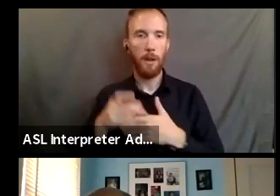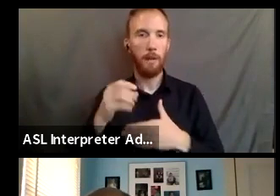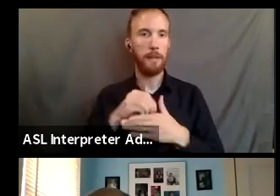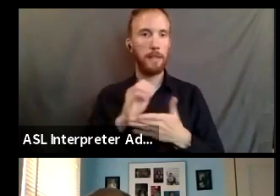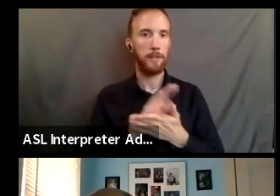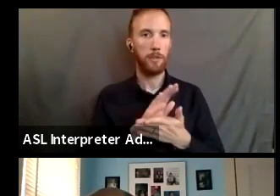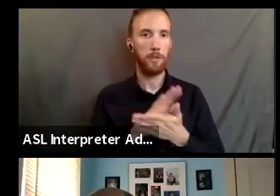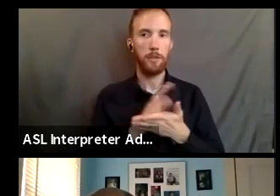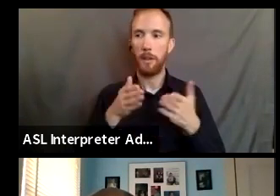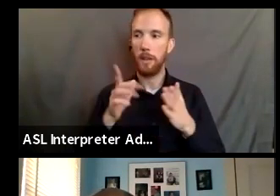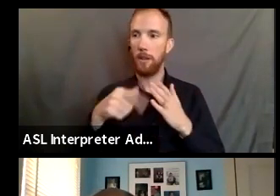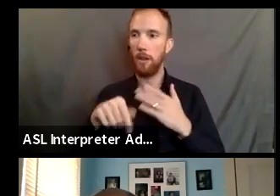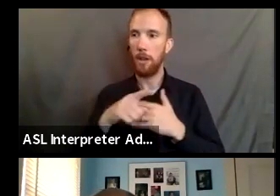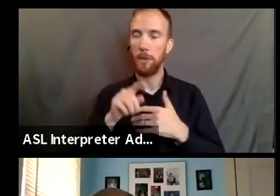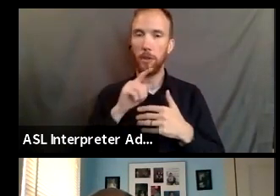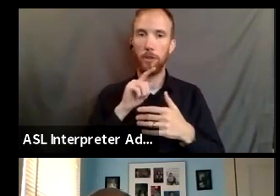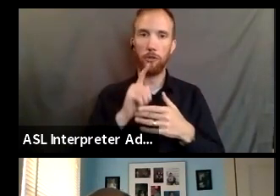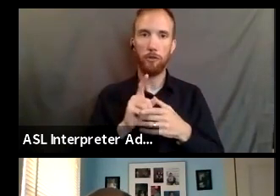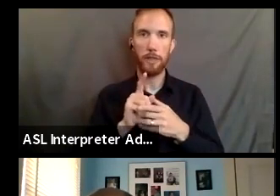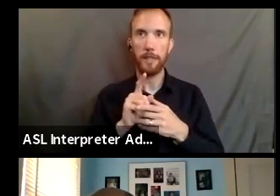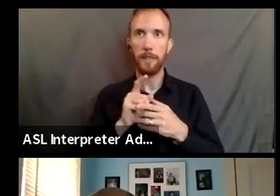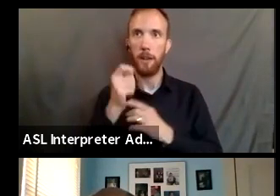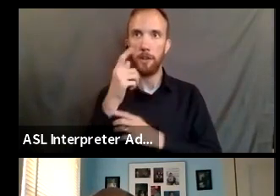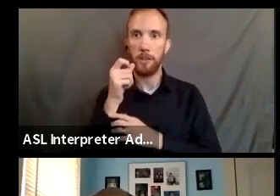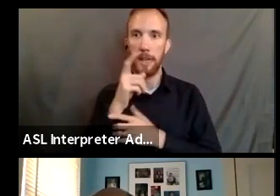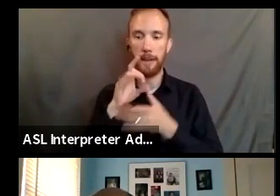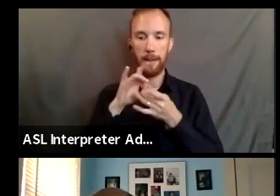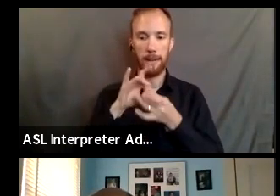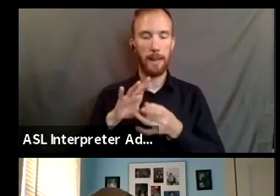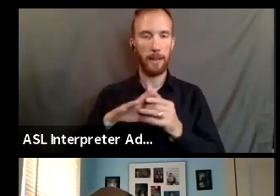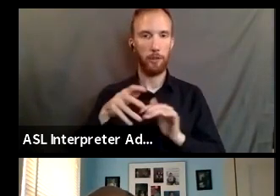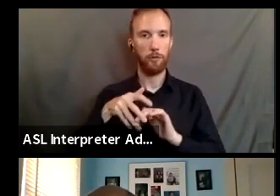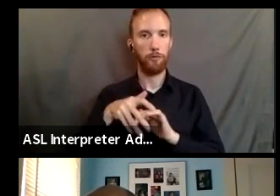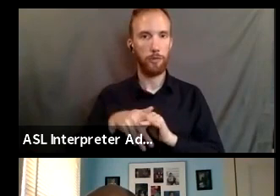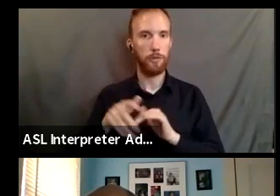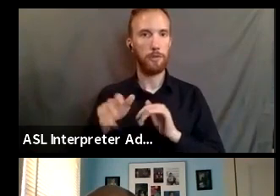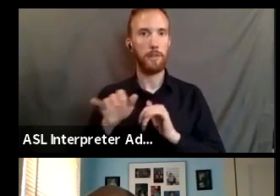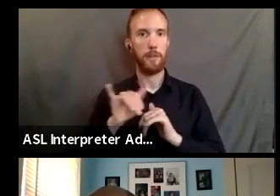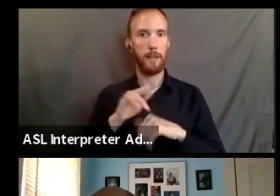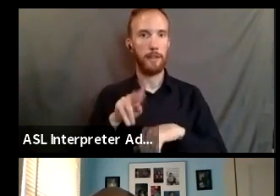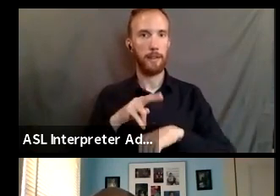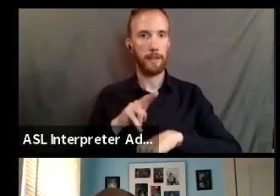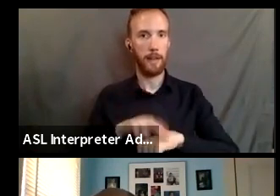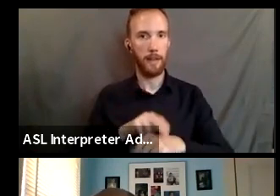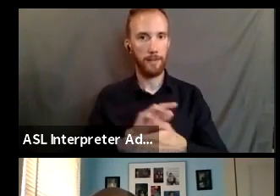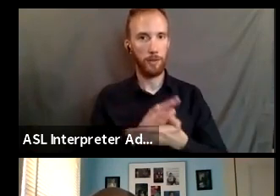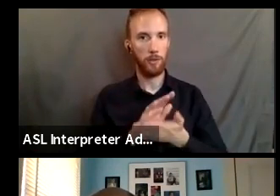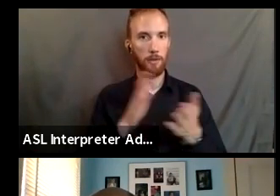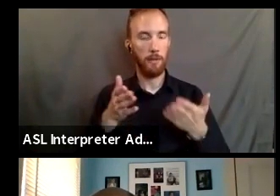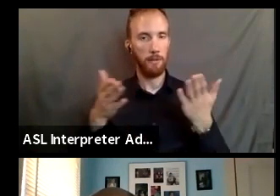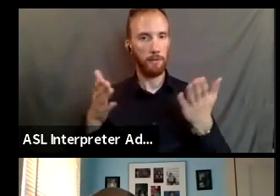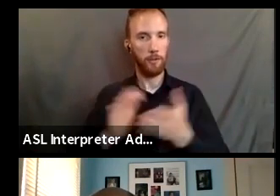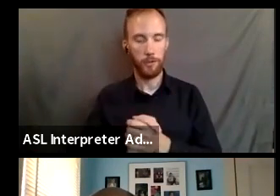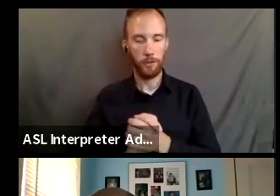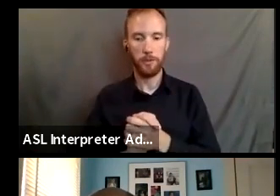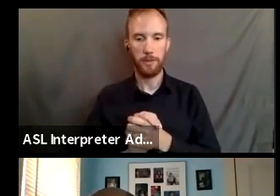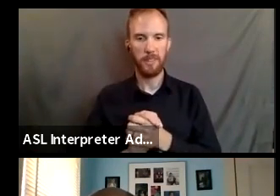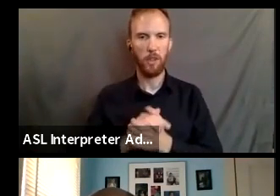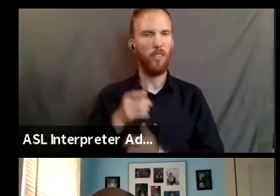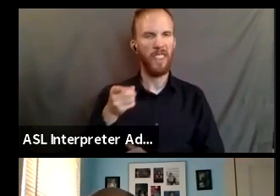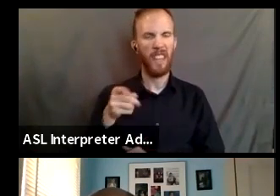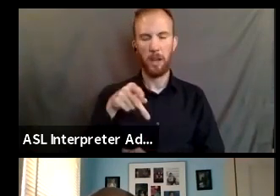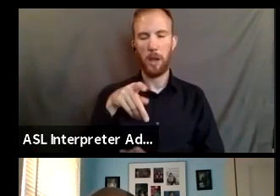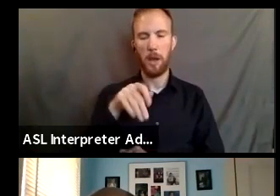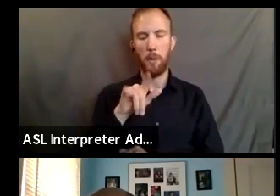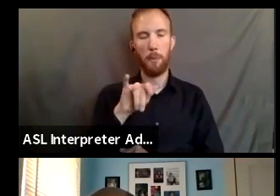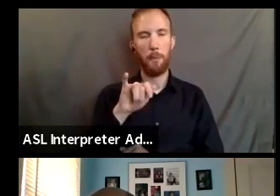and connect to their roots in their native language like the orozco academy offers in the pilsen area